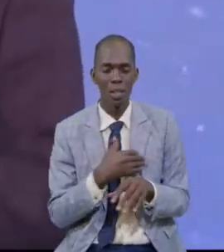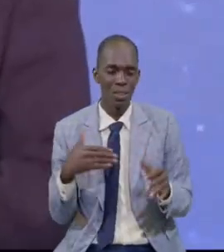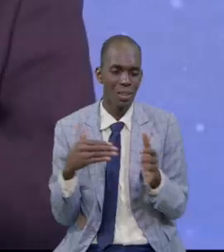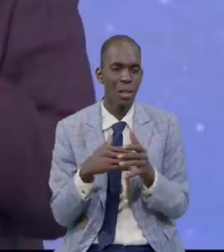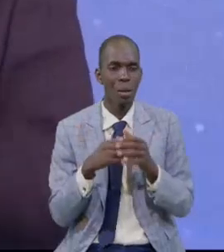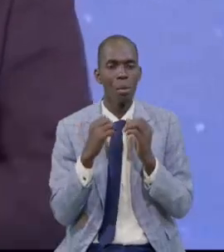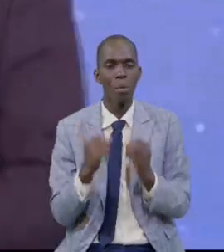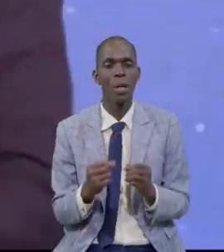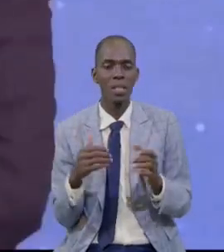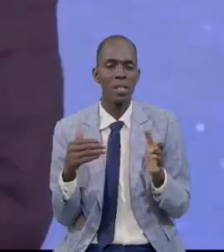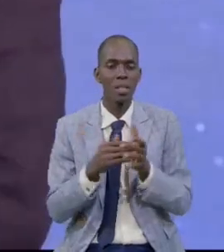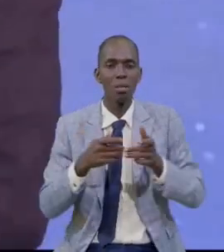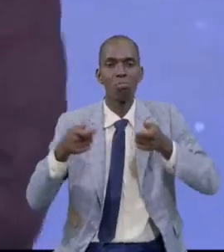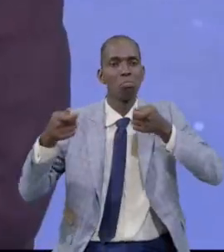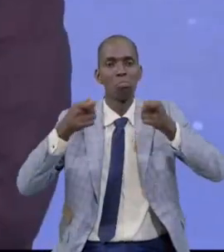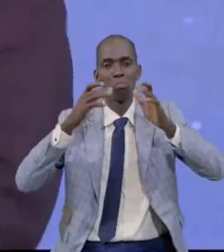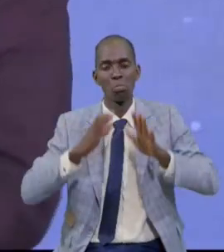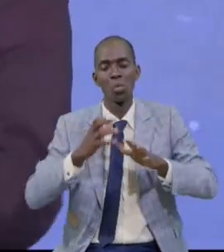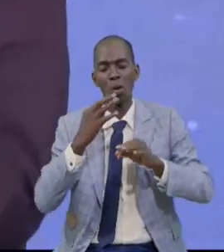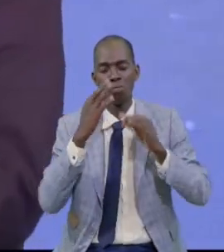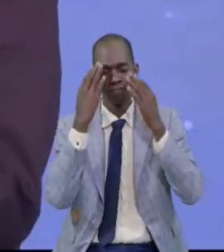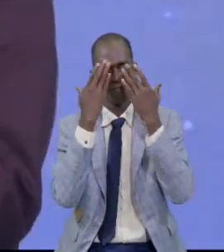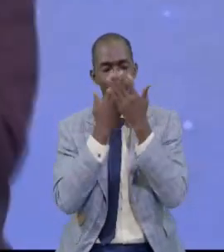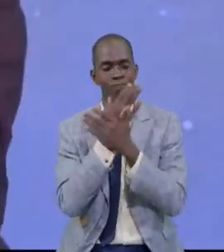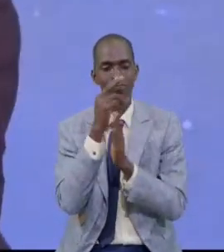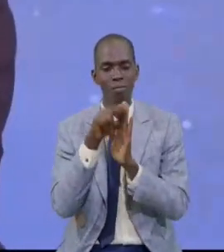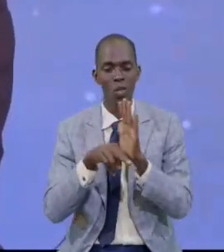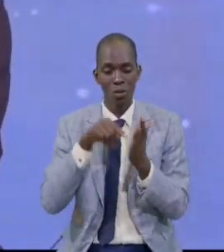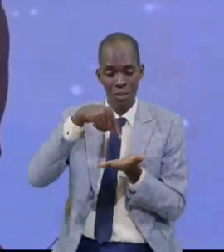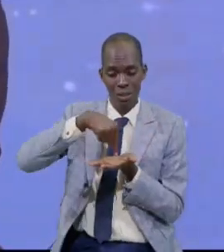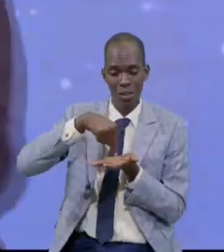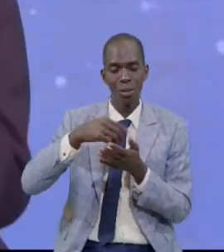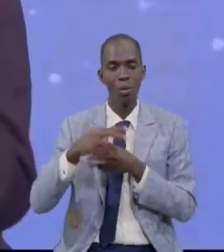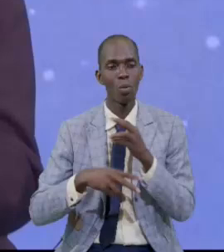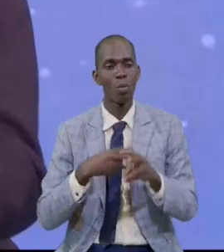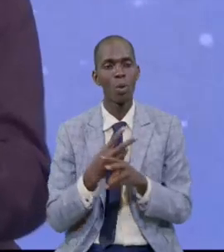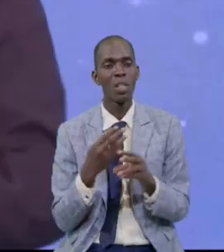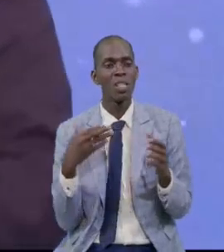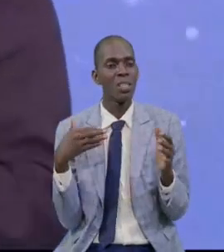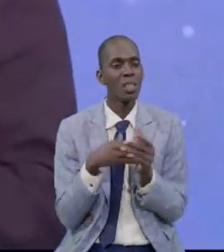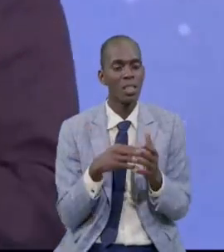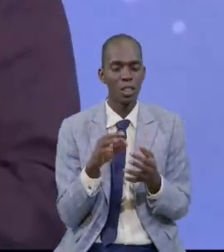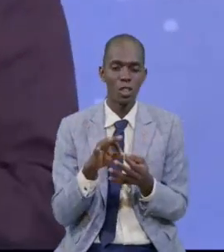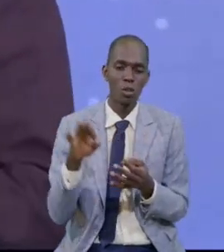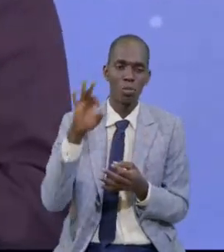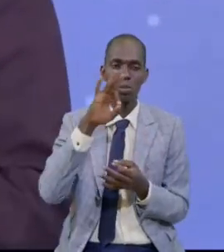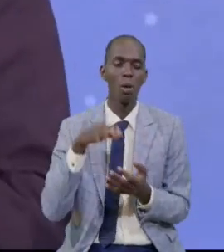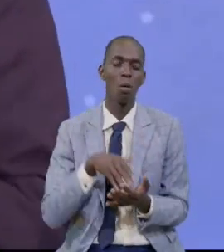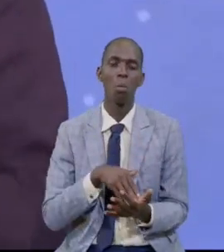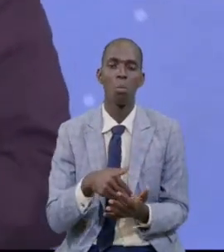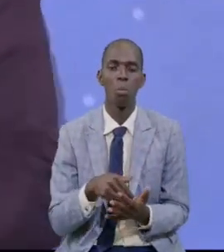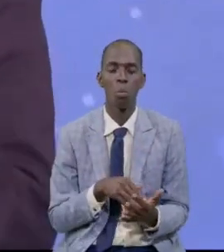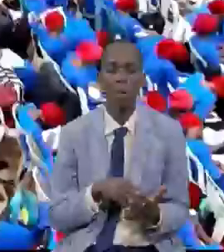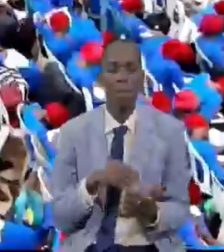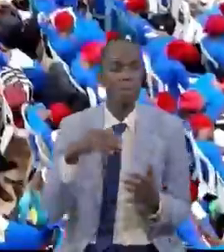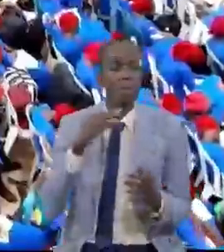of the darkness of this world, against spiritual wickedness in high places. Look